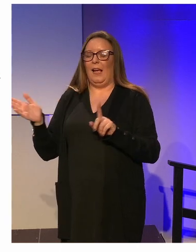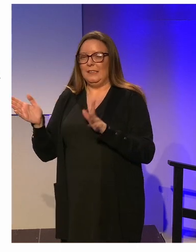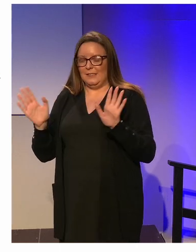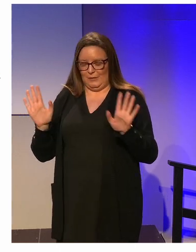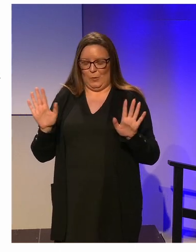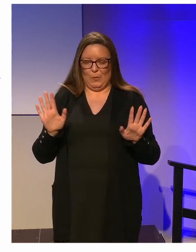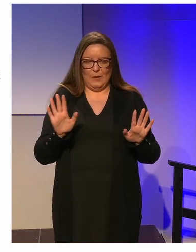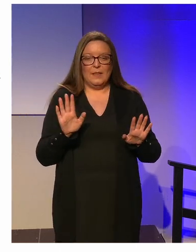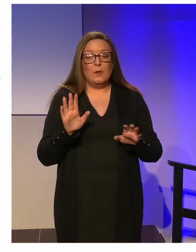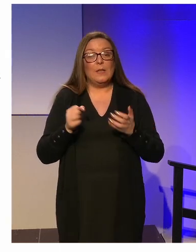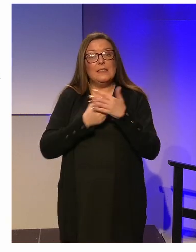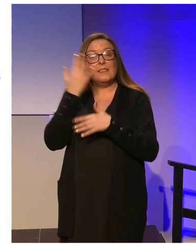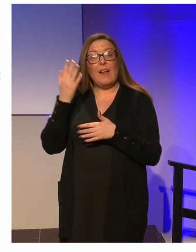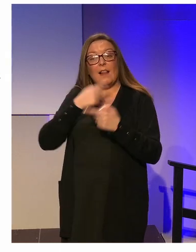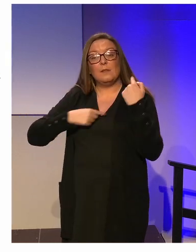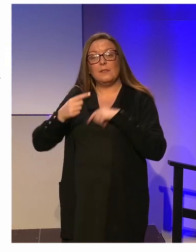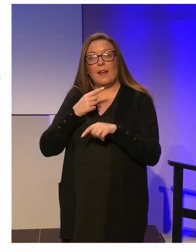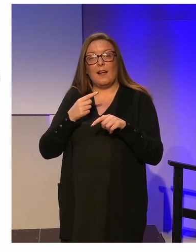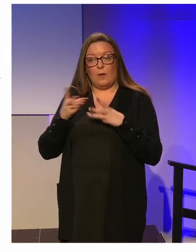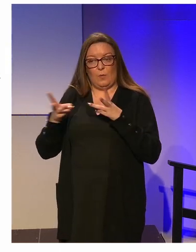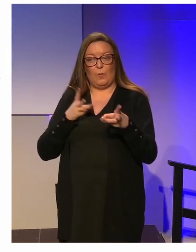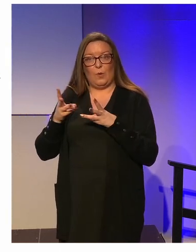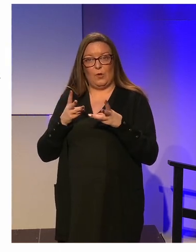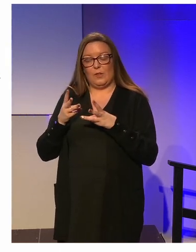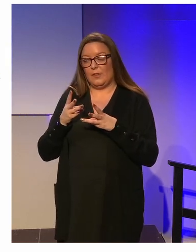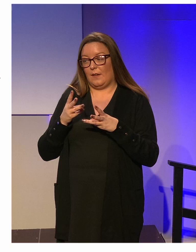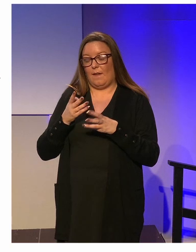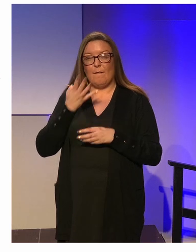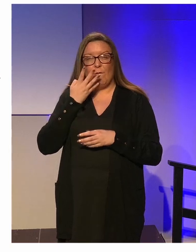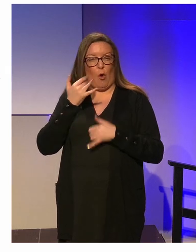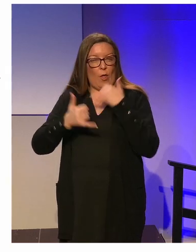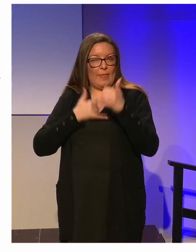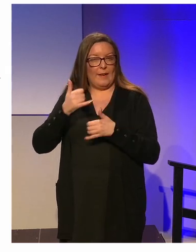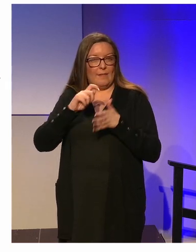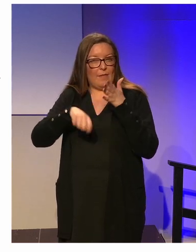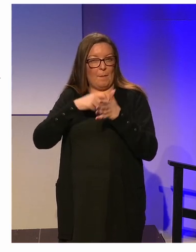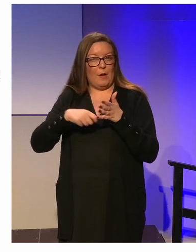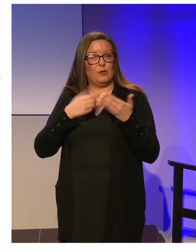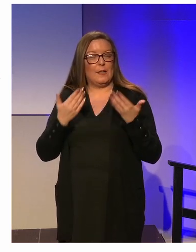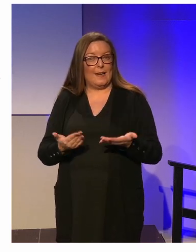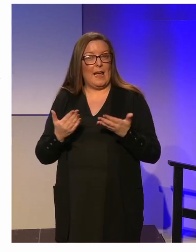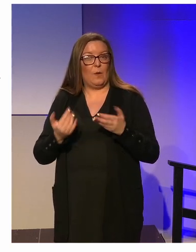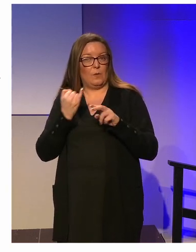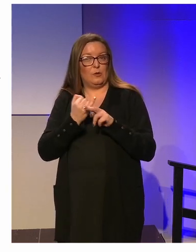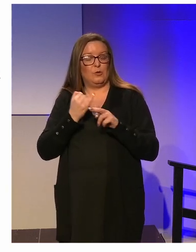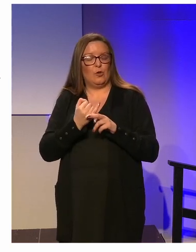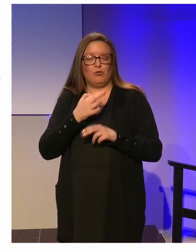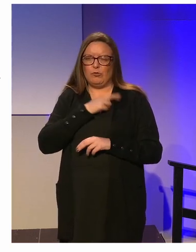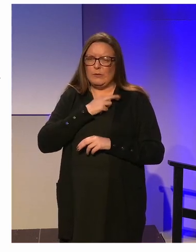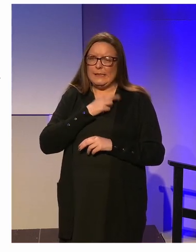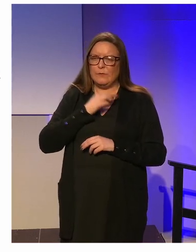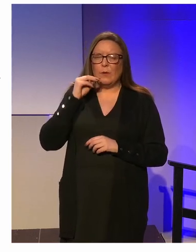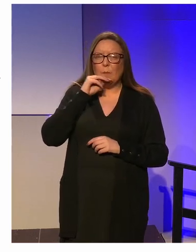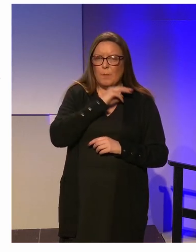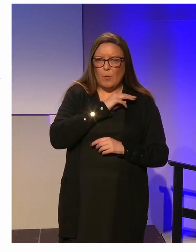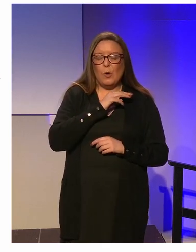we've developed our piece of work in this area over the last, we're on our 4th year of the project now in our school, it's really important that when